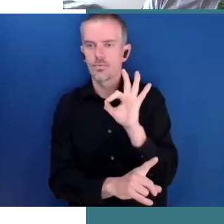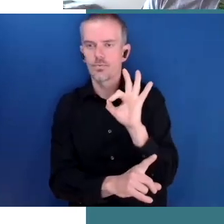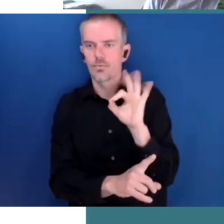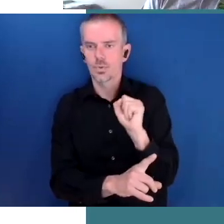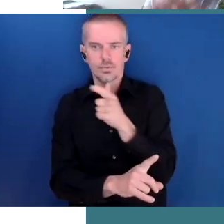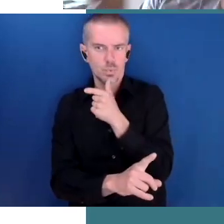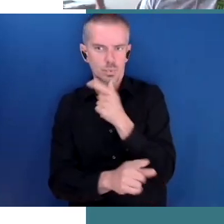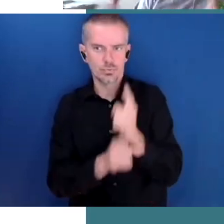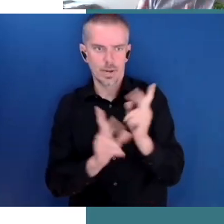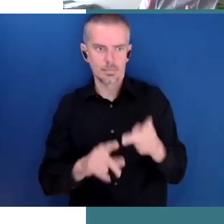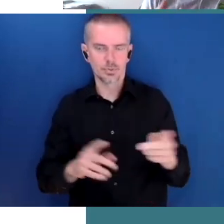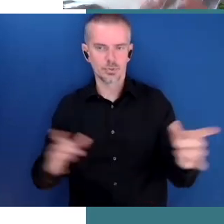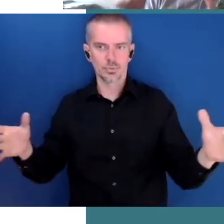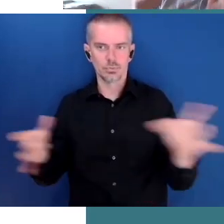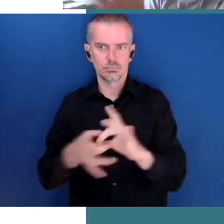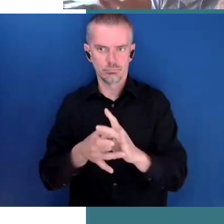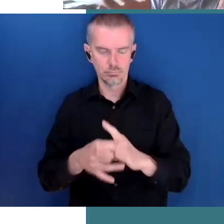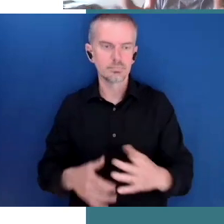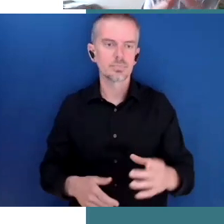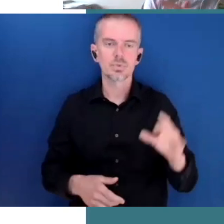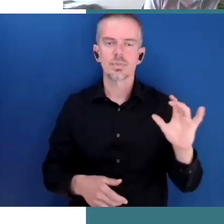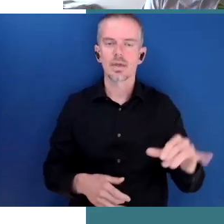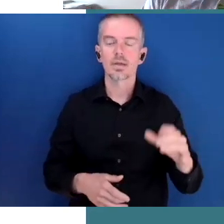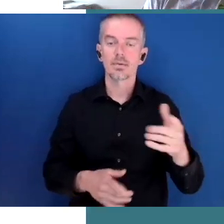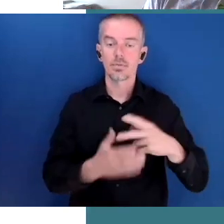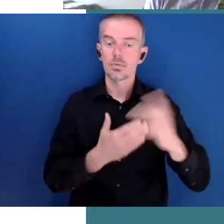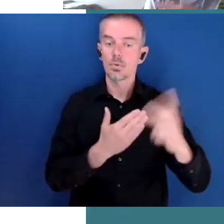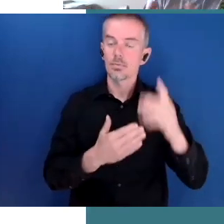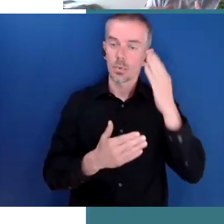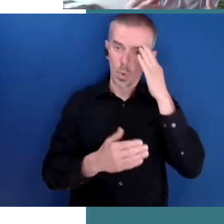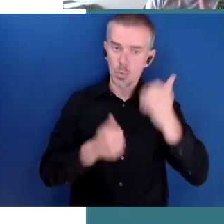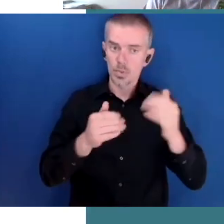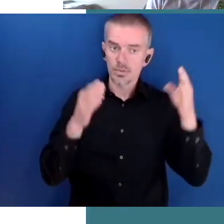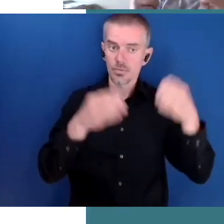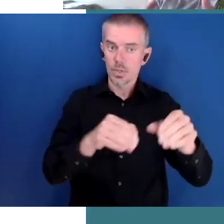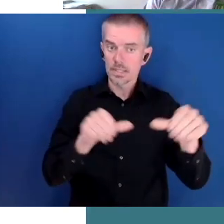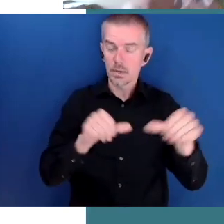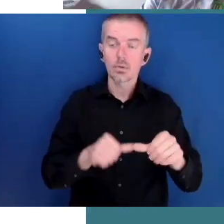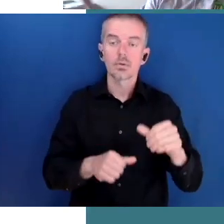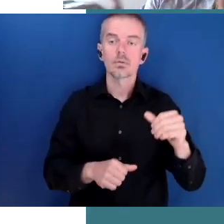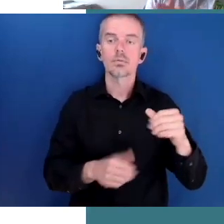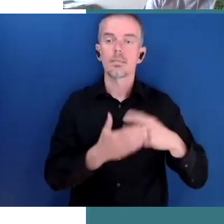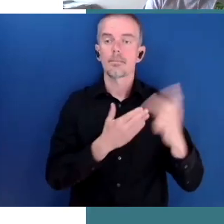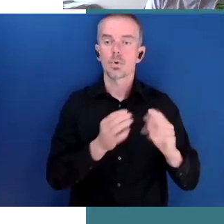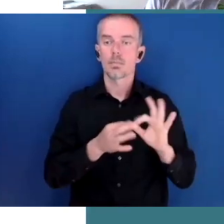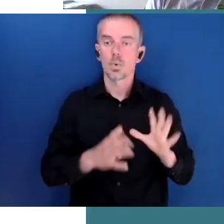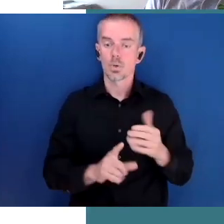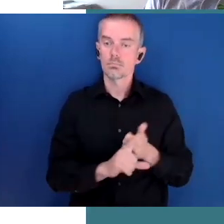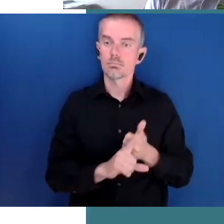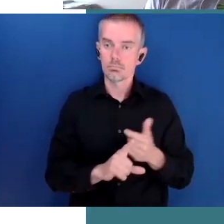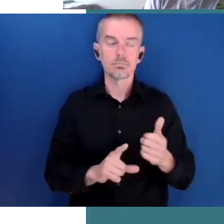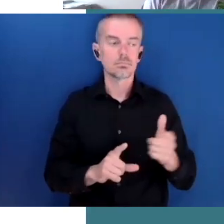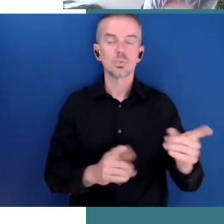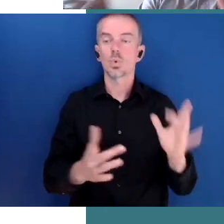an opportunity. The programs, if you know which focus area you want, the program coordinators, they can, if you contact the